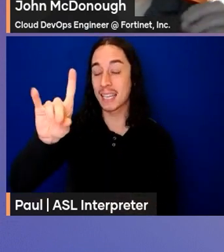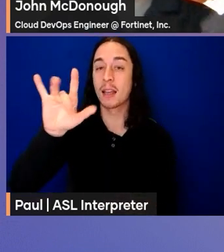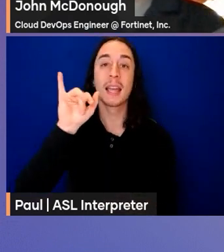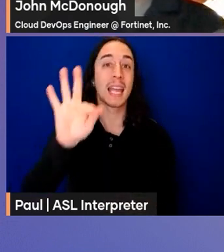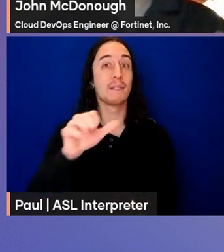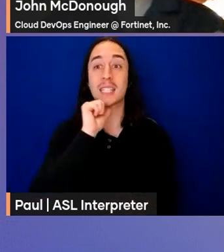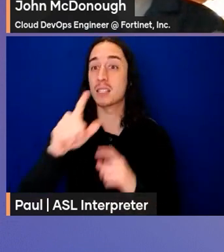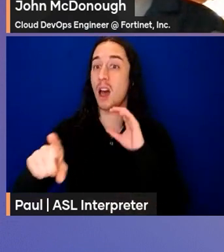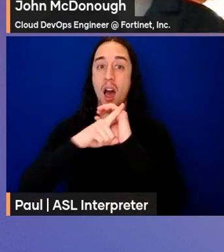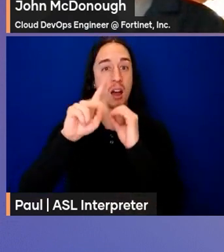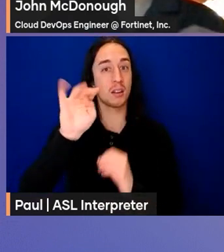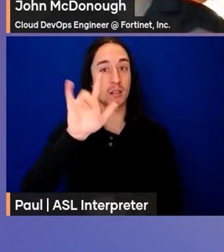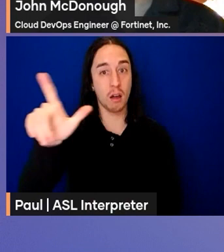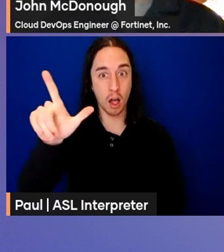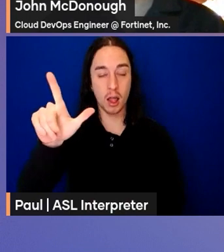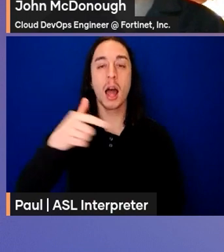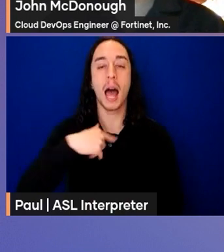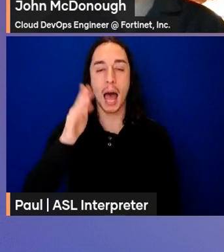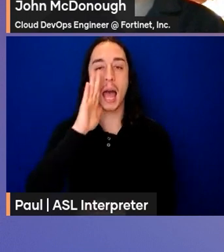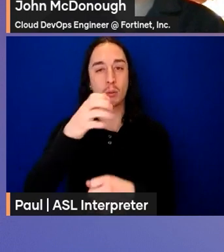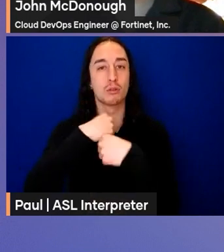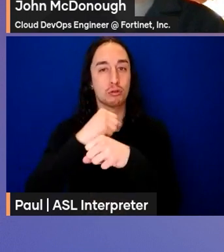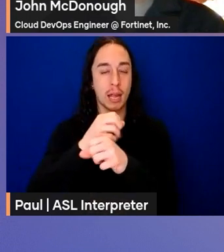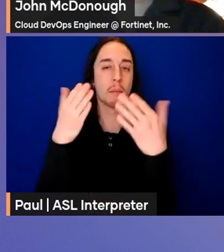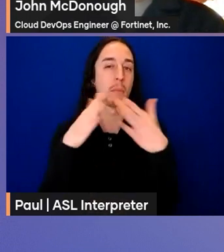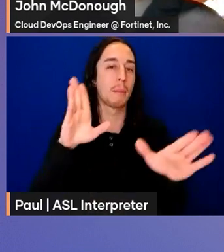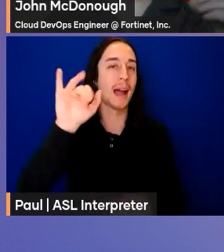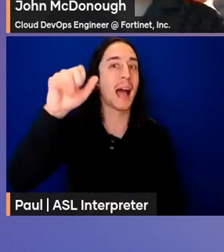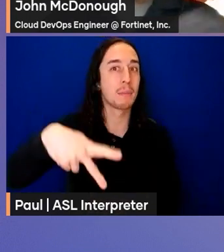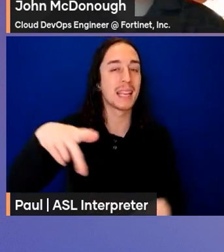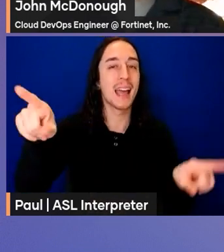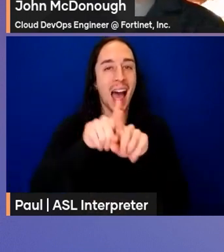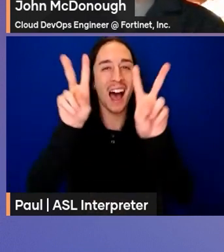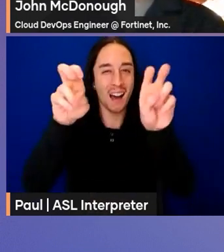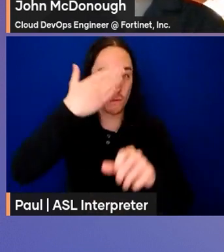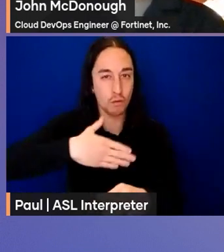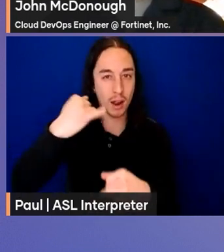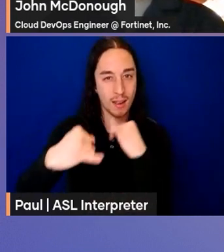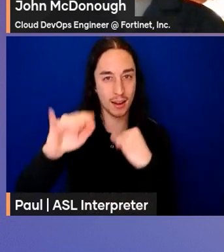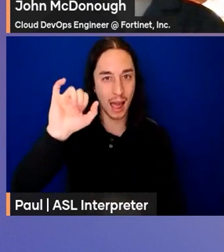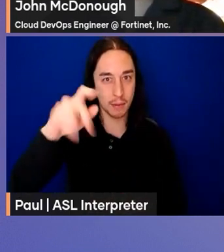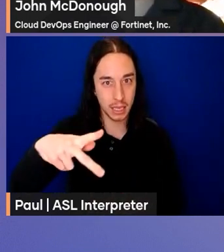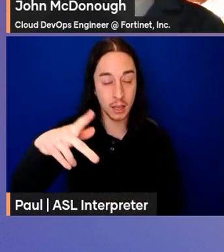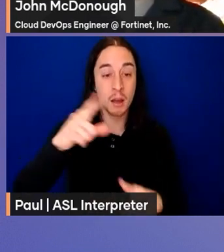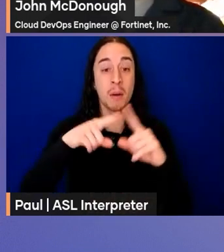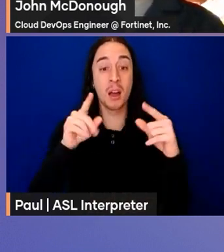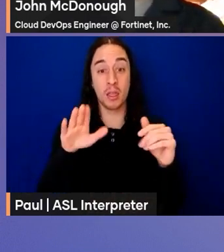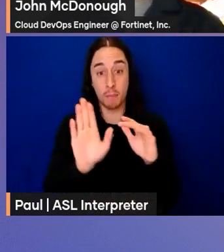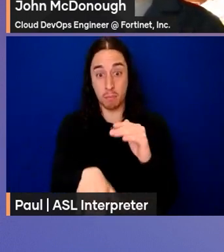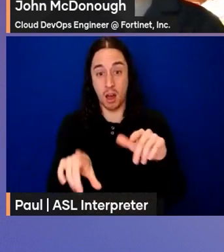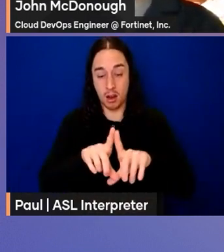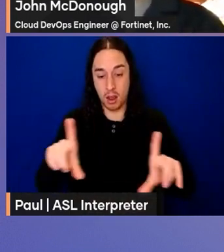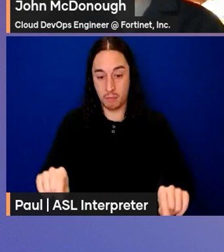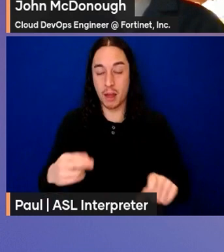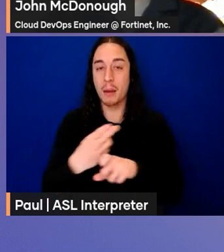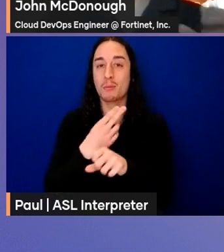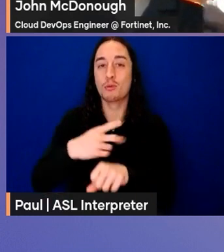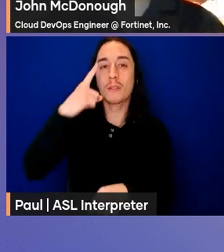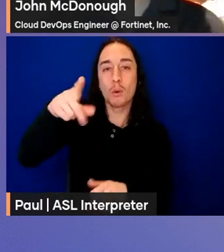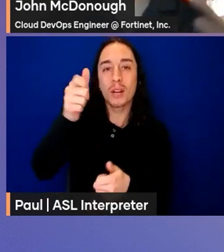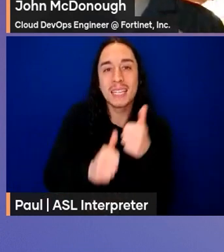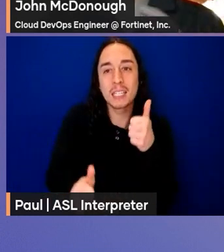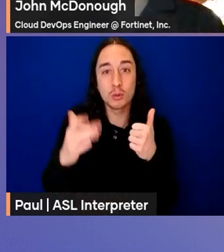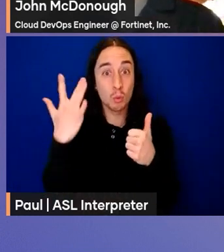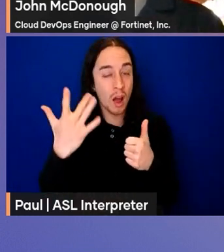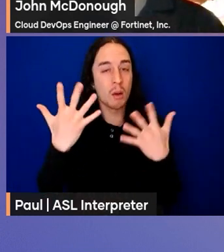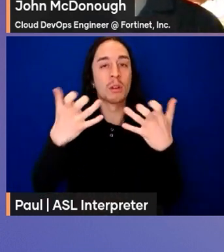public IP as my front-end IP. But in the bottom dynamic block, I'm using the for each to determine if I have a